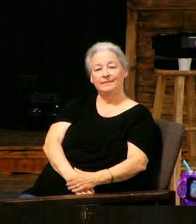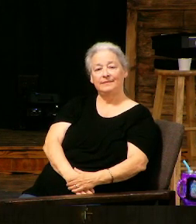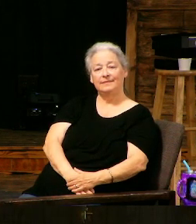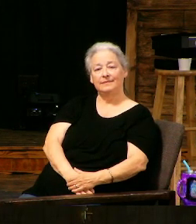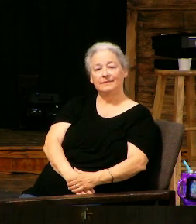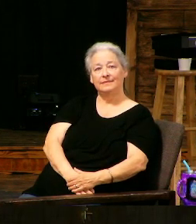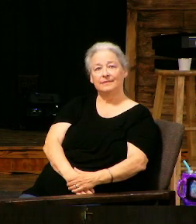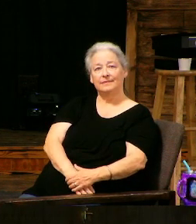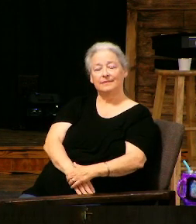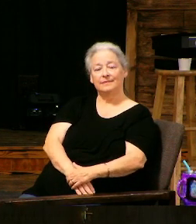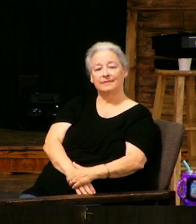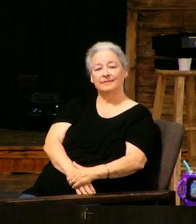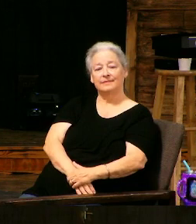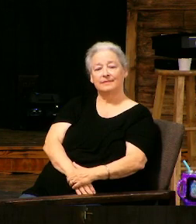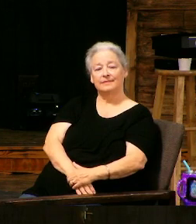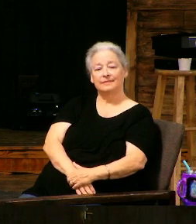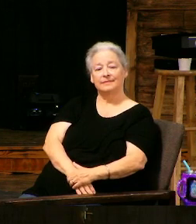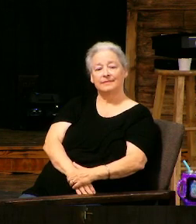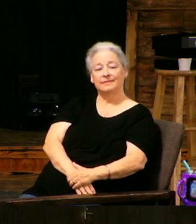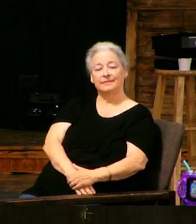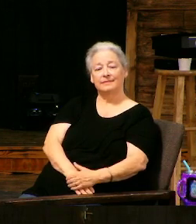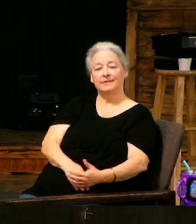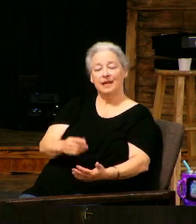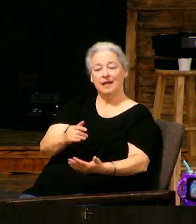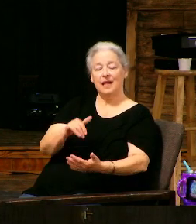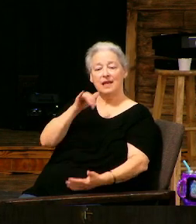less than 24 hours ago.